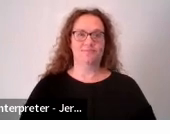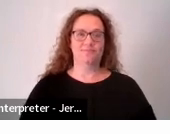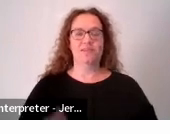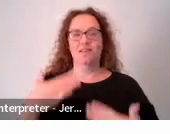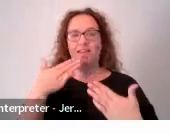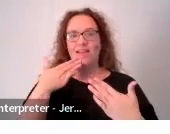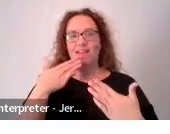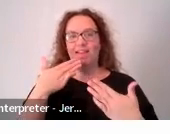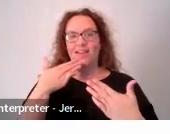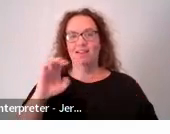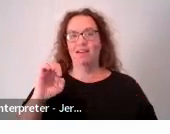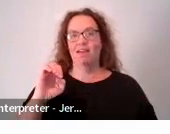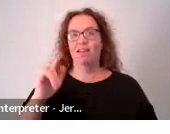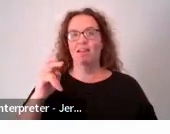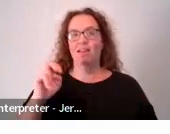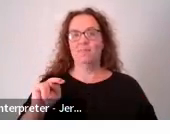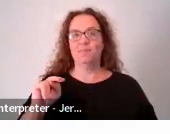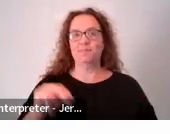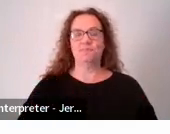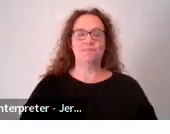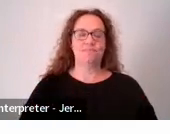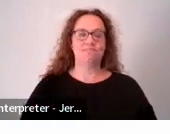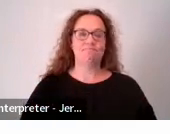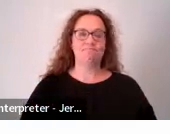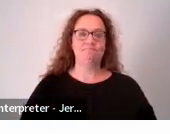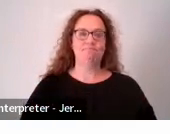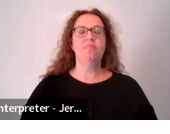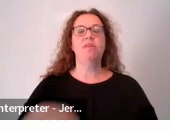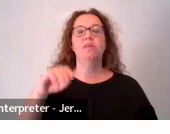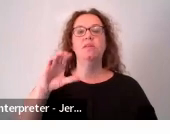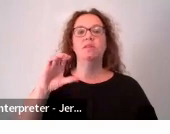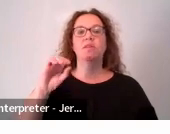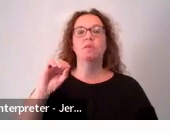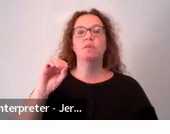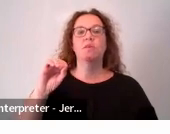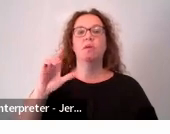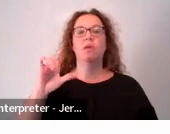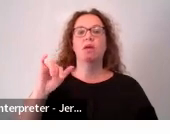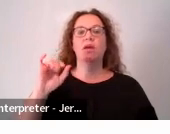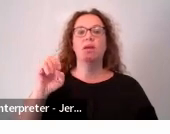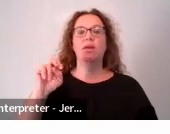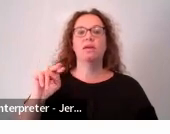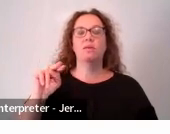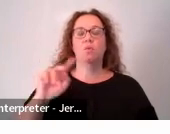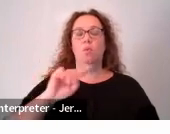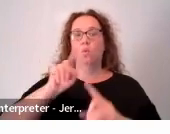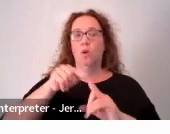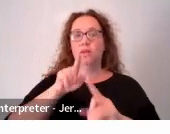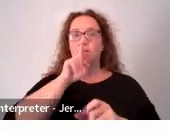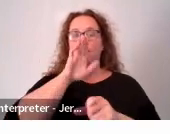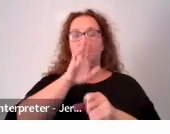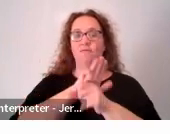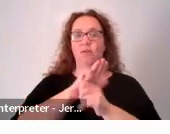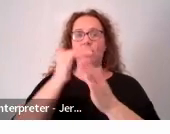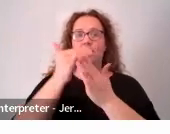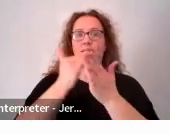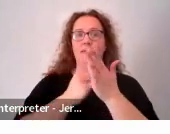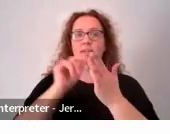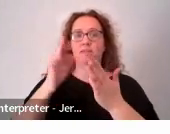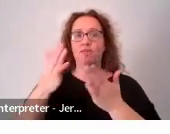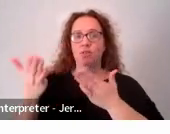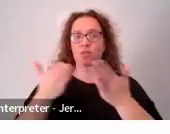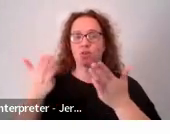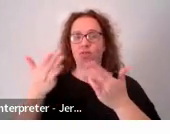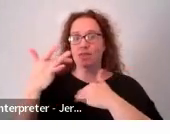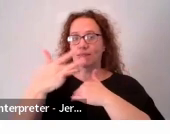Thank you, Elian. Question from Colleen Hunter. When will a confirmed list of services be available?